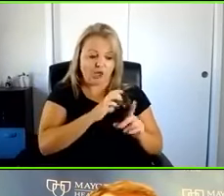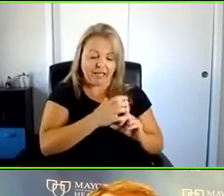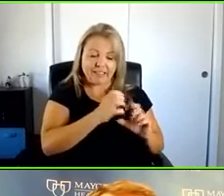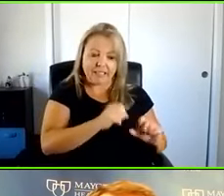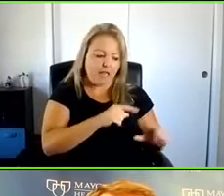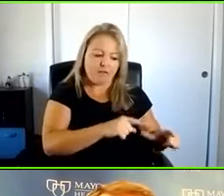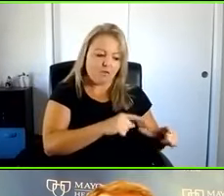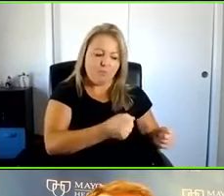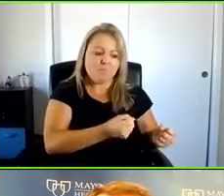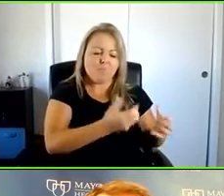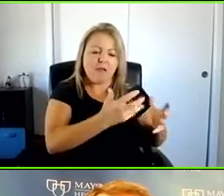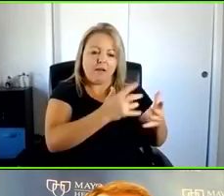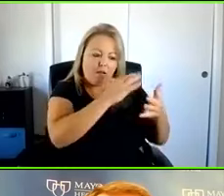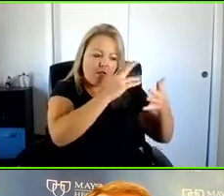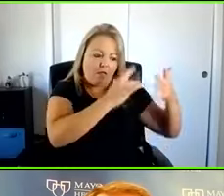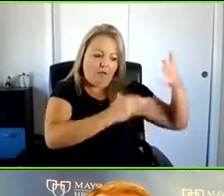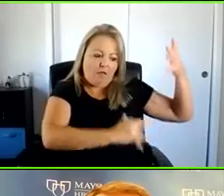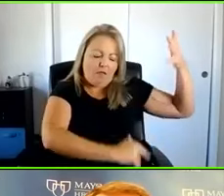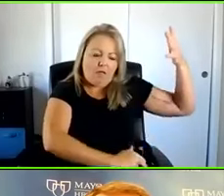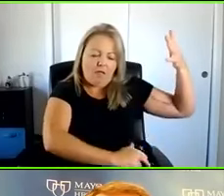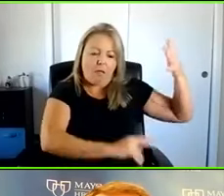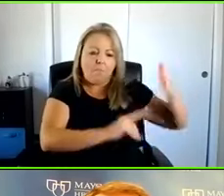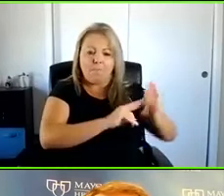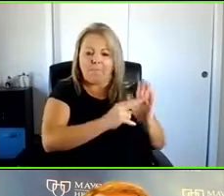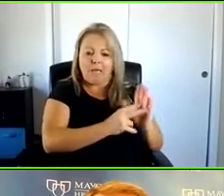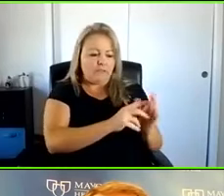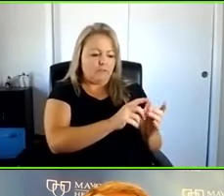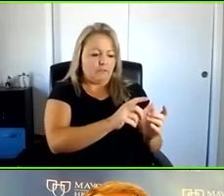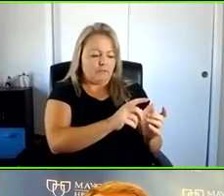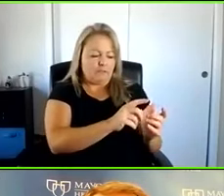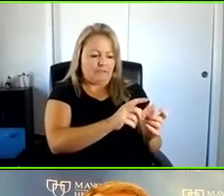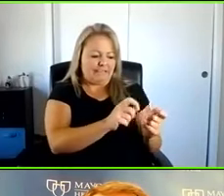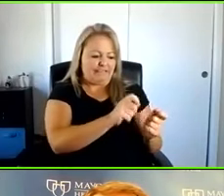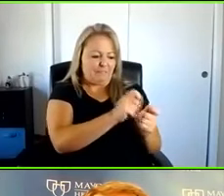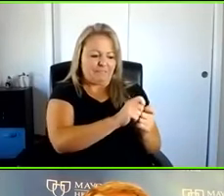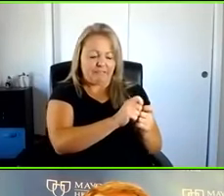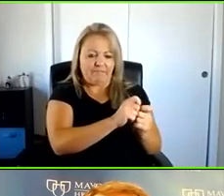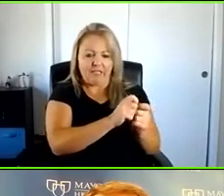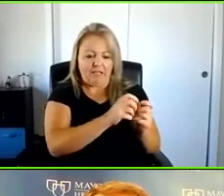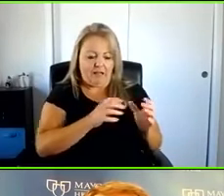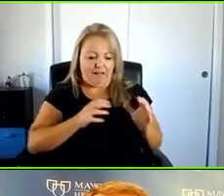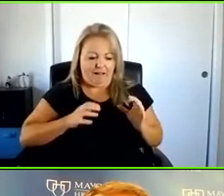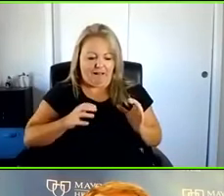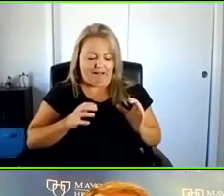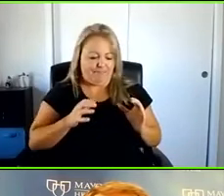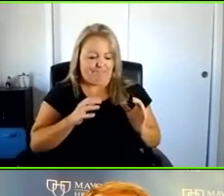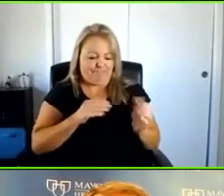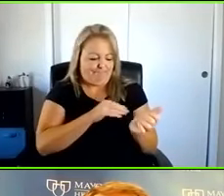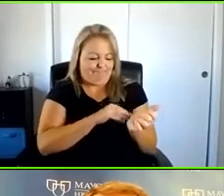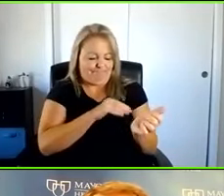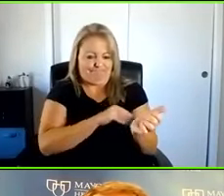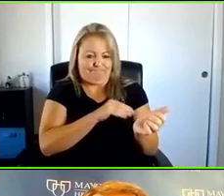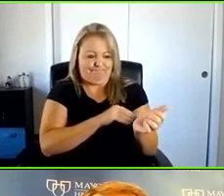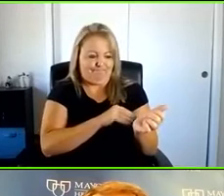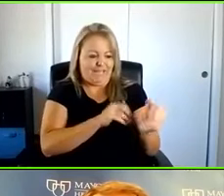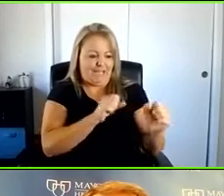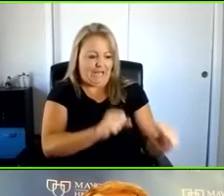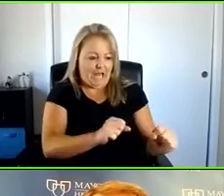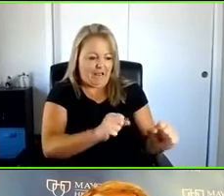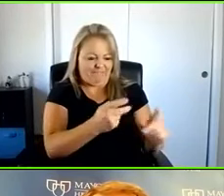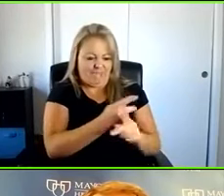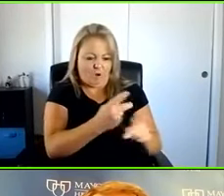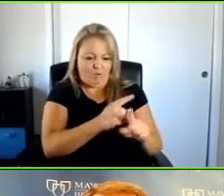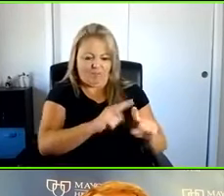hospital. It's not all, there's nothing that a clinician can do to clearly discriminate between the